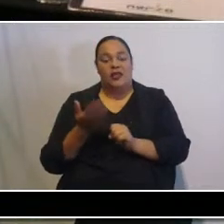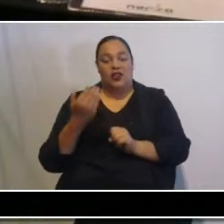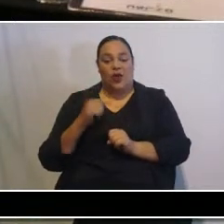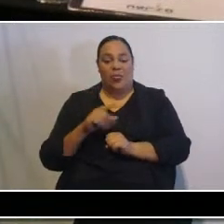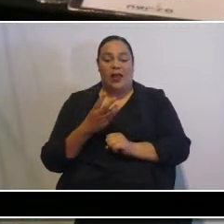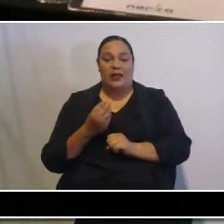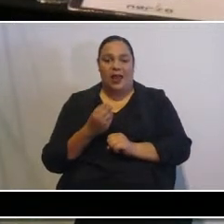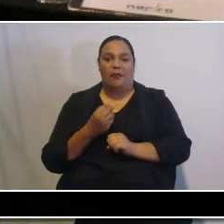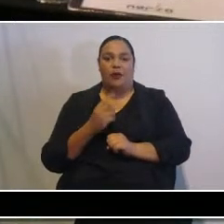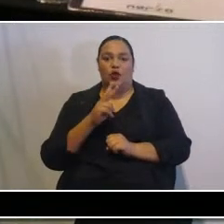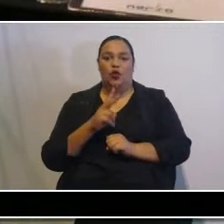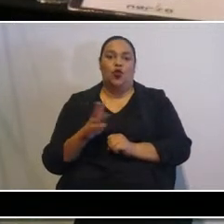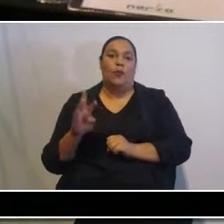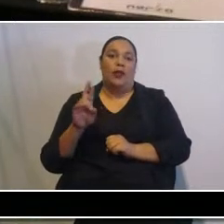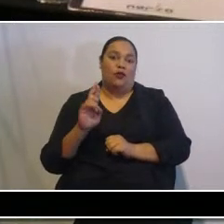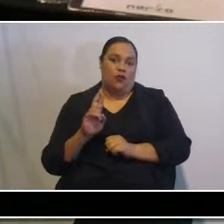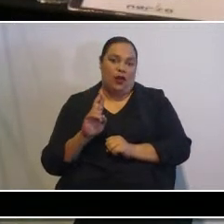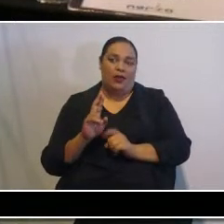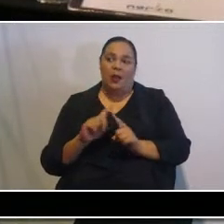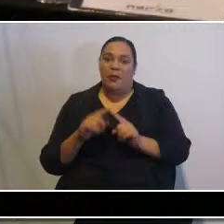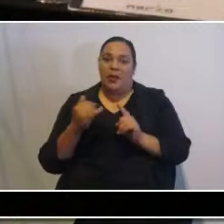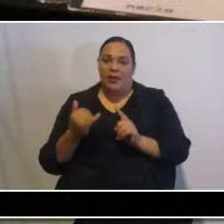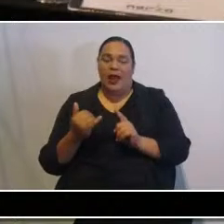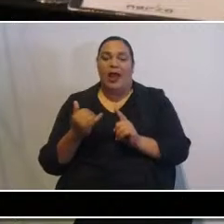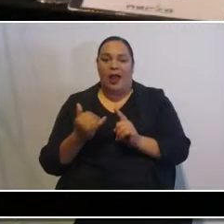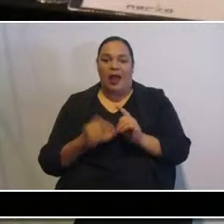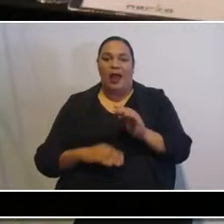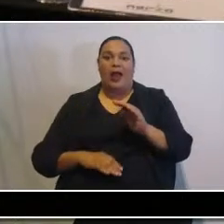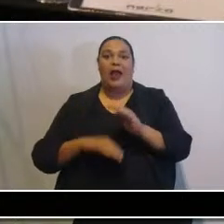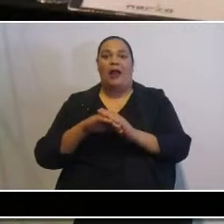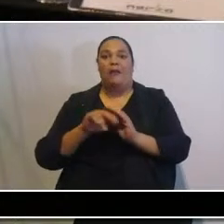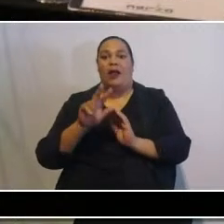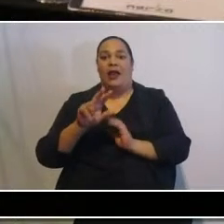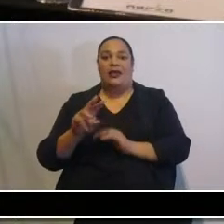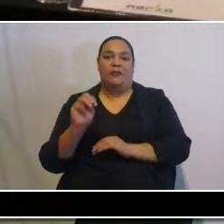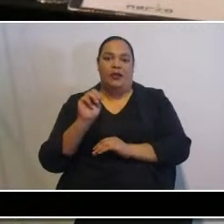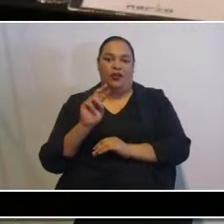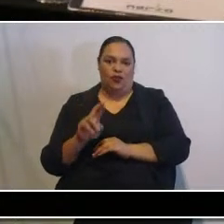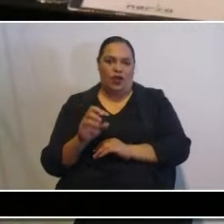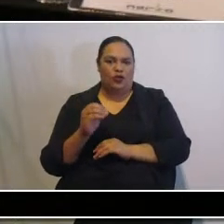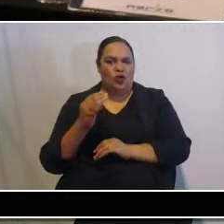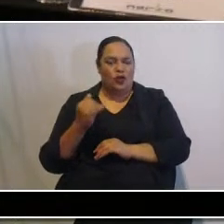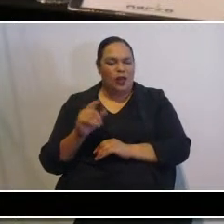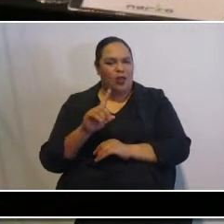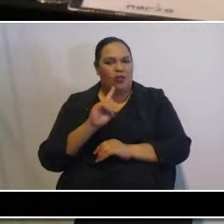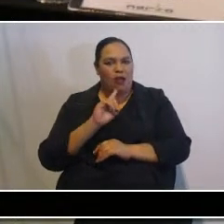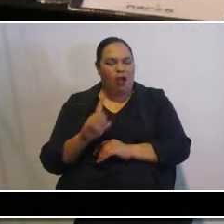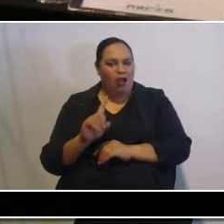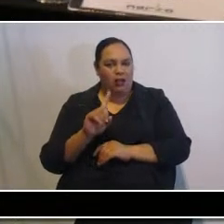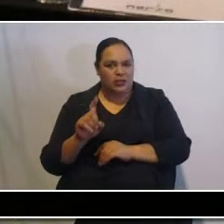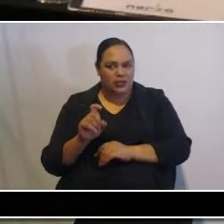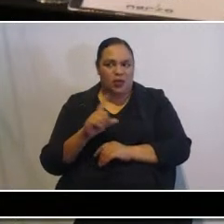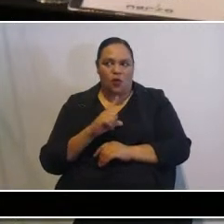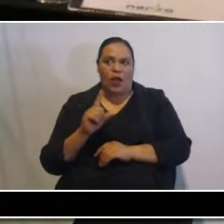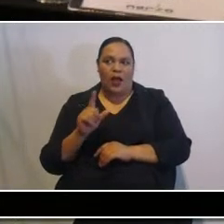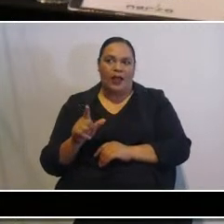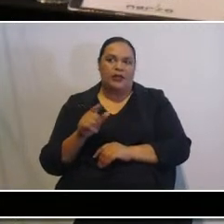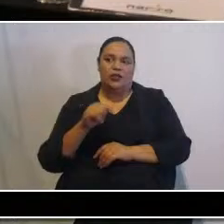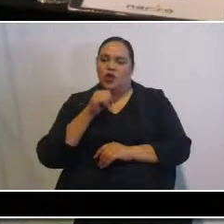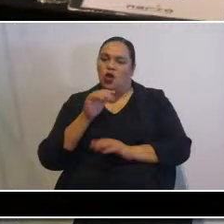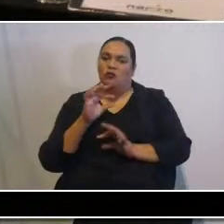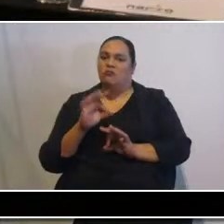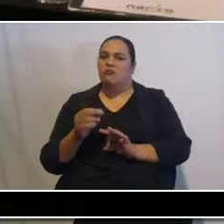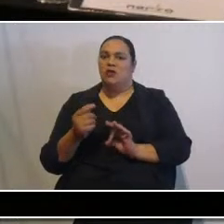number was 2 billion rand, and now you've ramped it up to 8 billion rand. So the answer given that it's the diesel cost is not